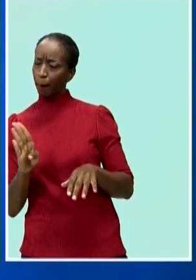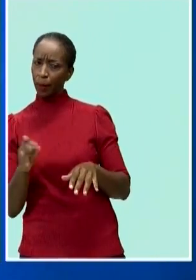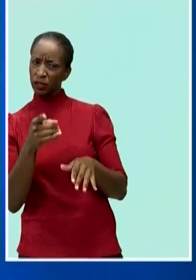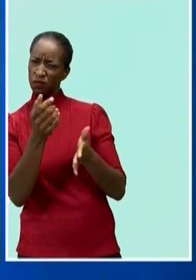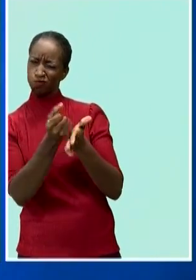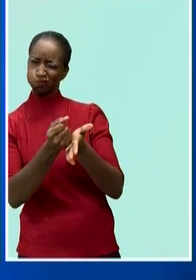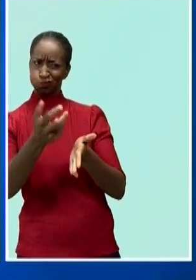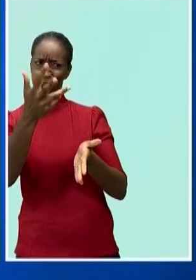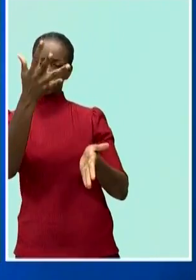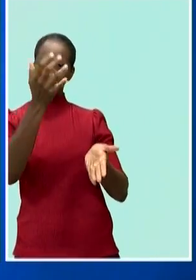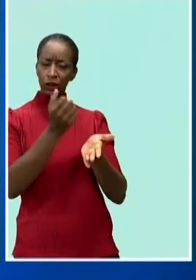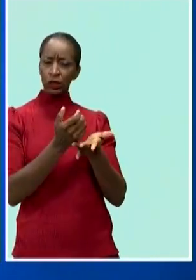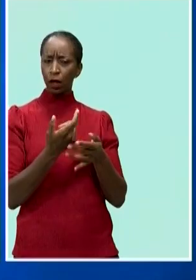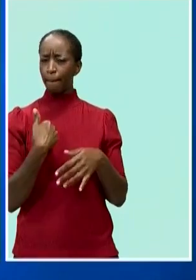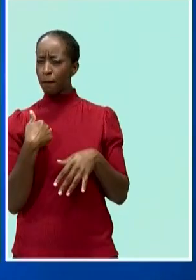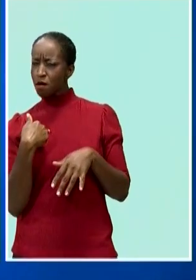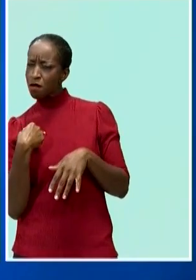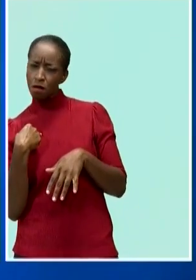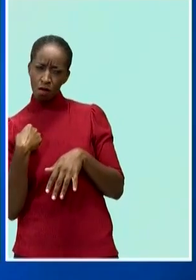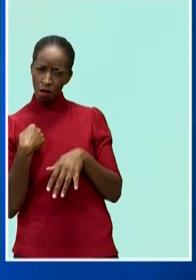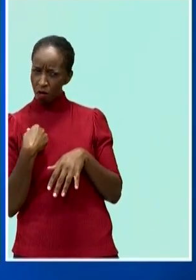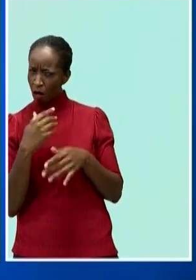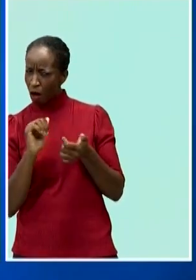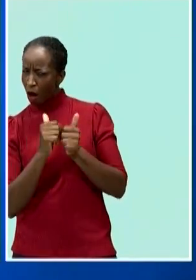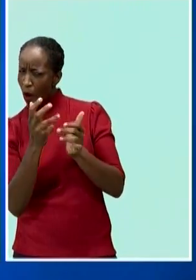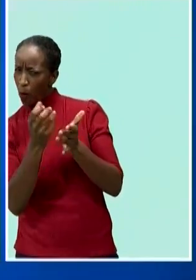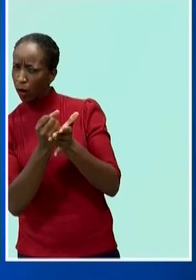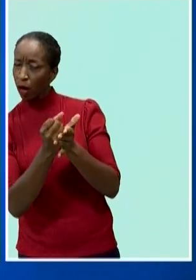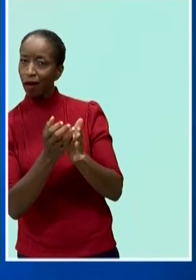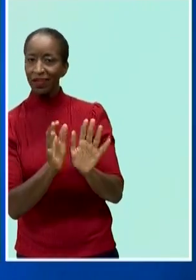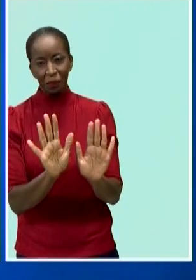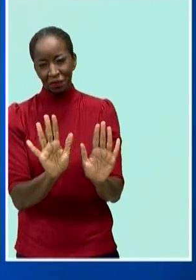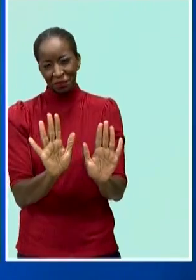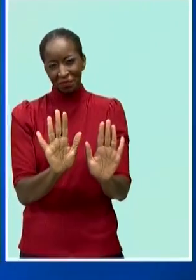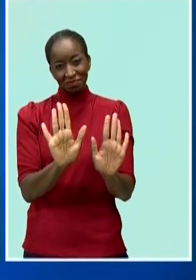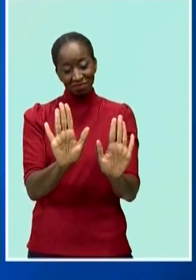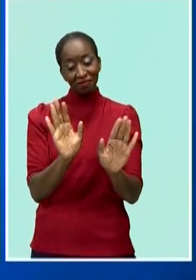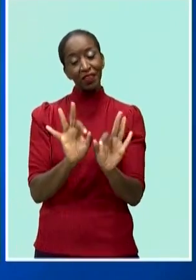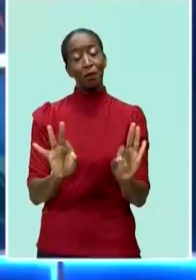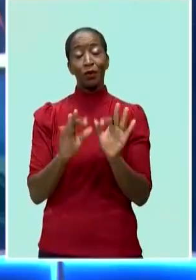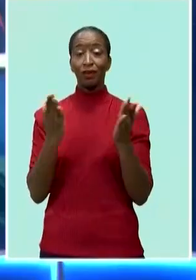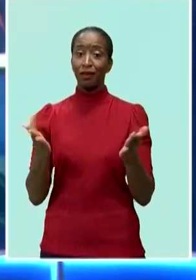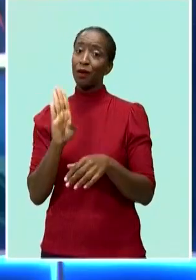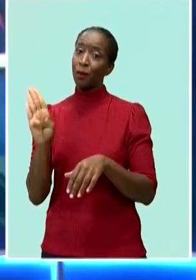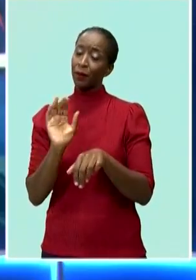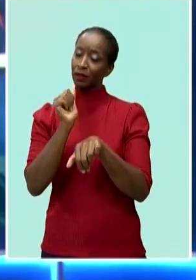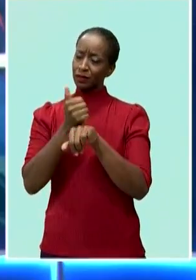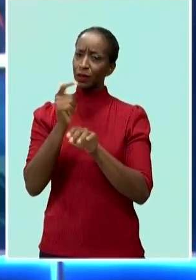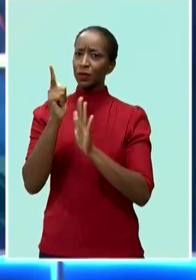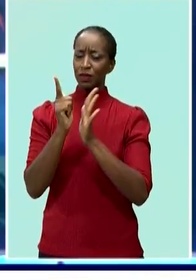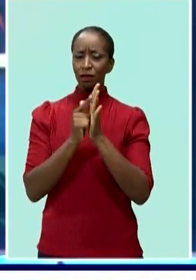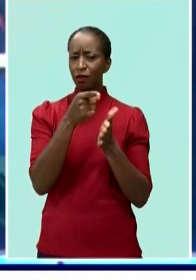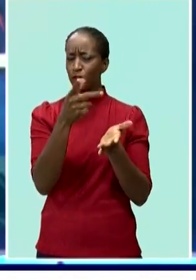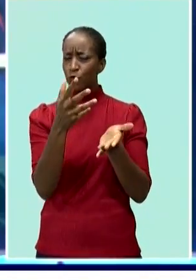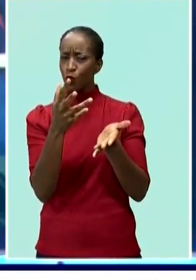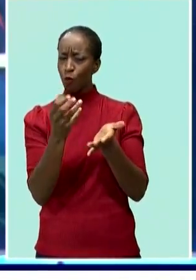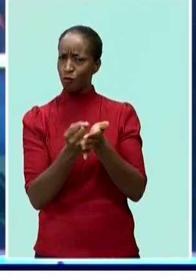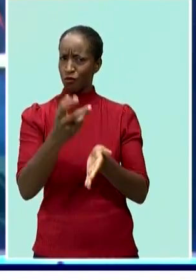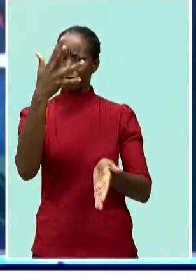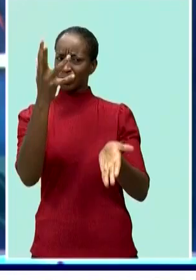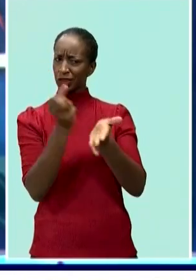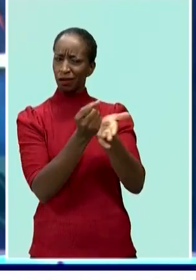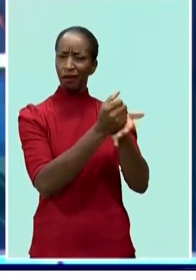but I think the time has come where there's a need for such legislation in Barbados. As Barbadians continue to reflect